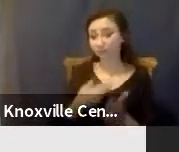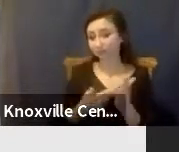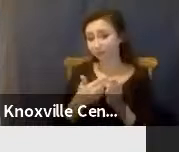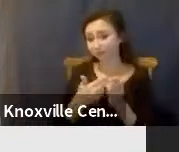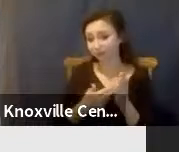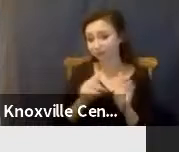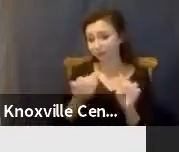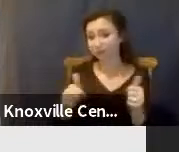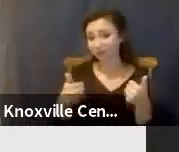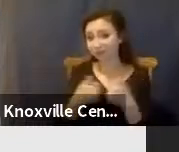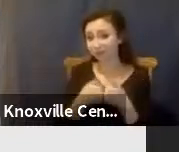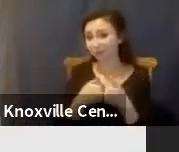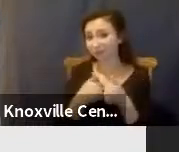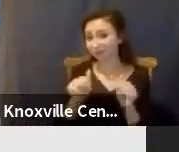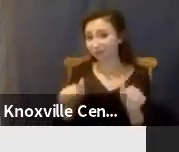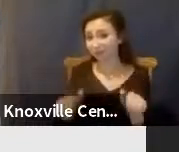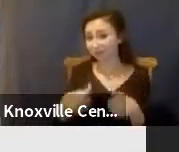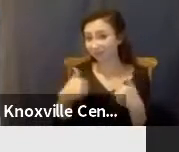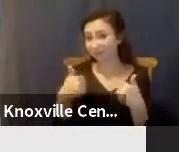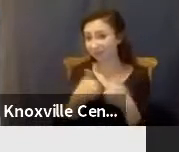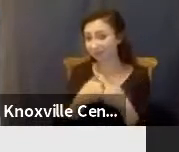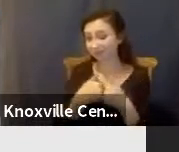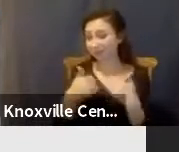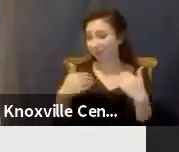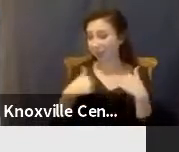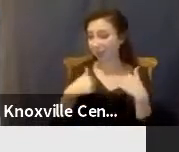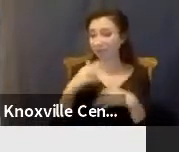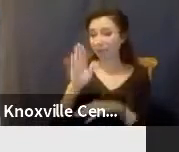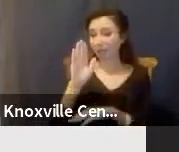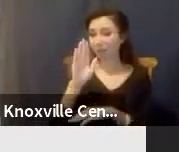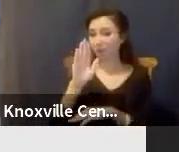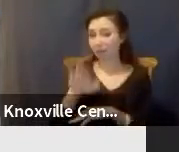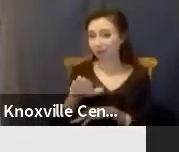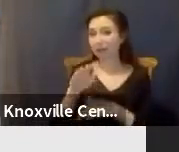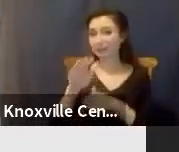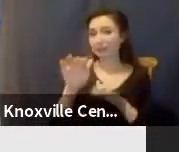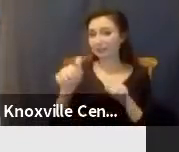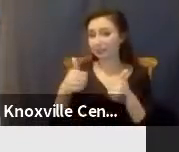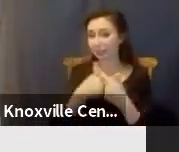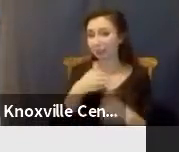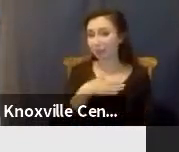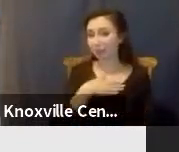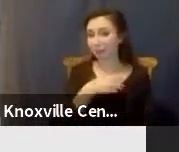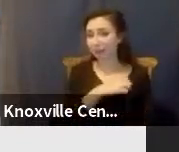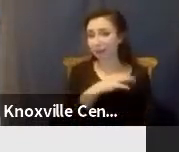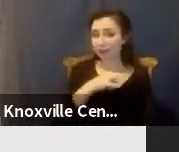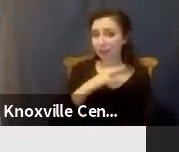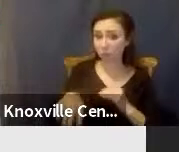is a challenge. Getting them late is a challenge for my staff to get them on there.